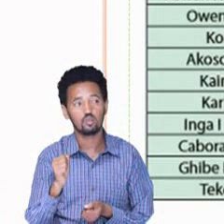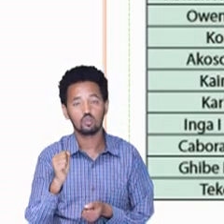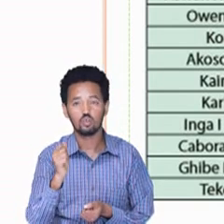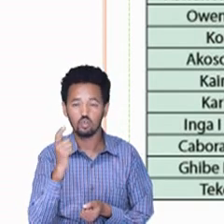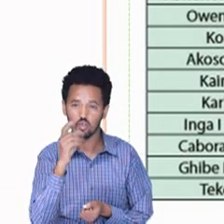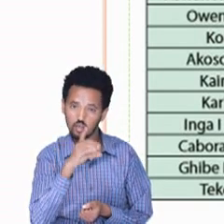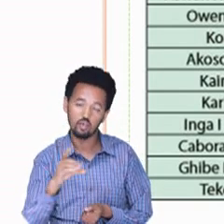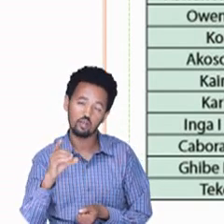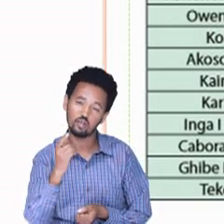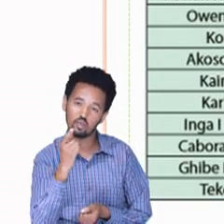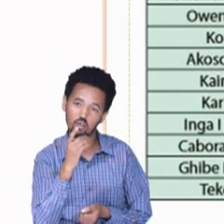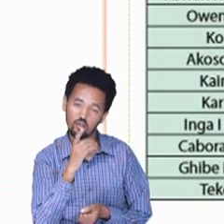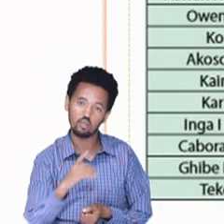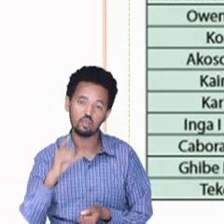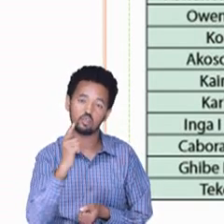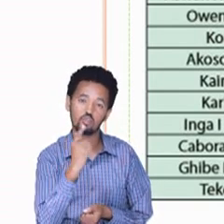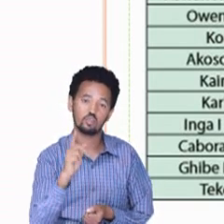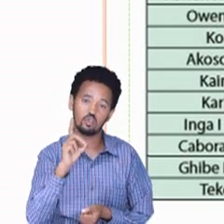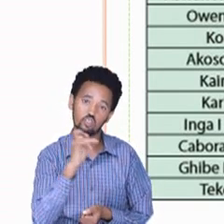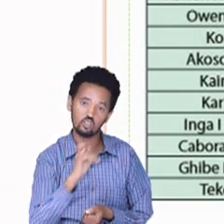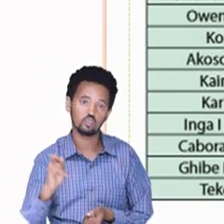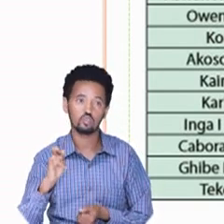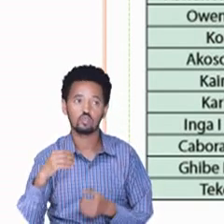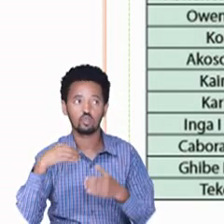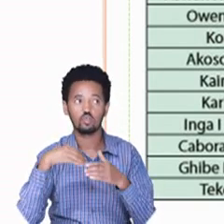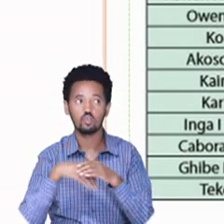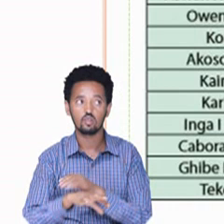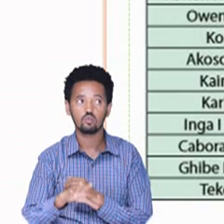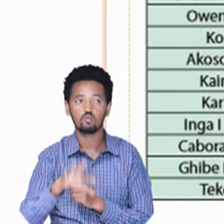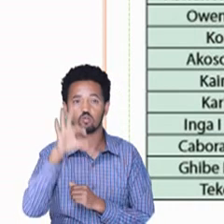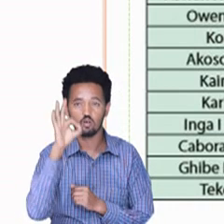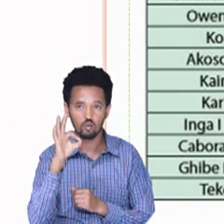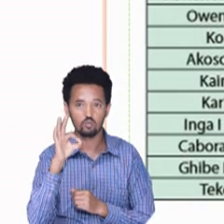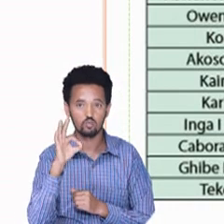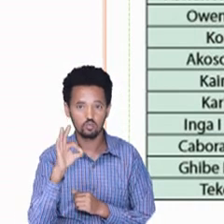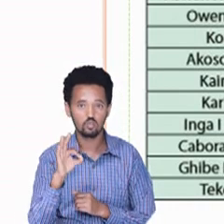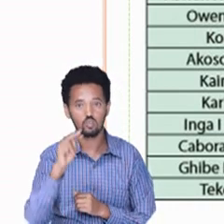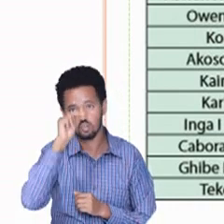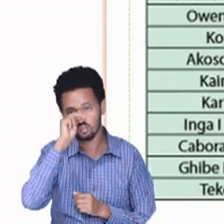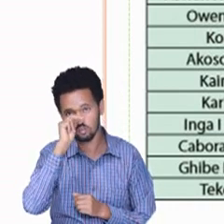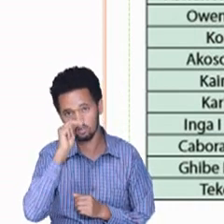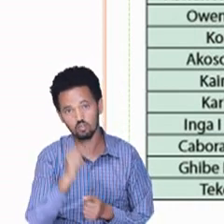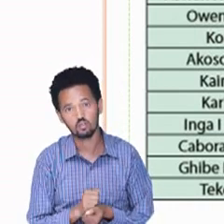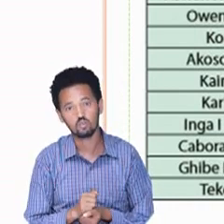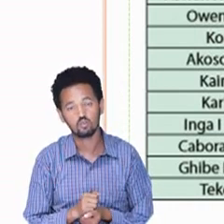Kenyaji, constructed over Niger, which is found in Nigeria.